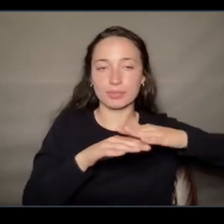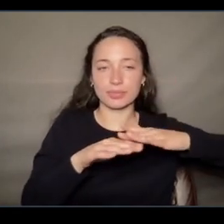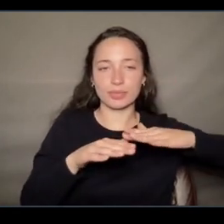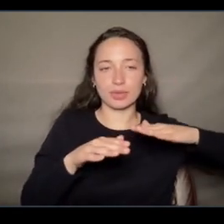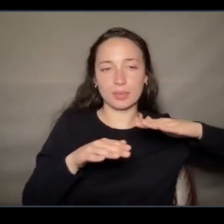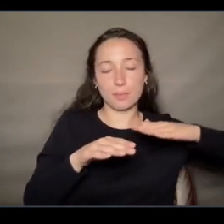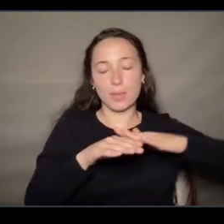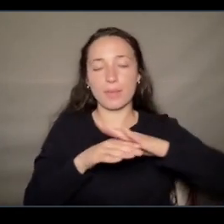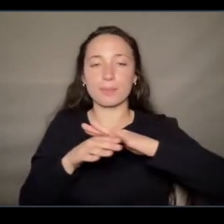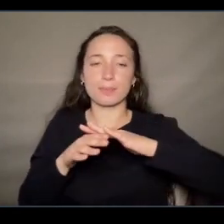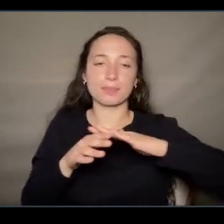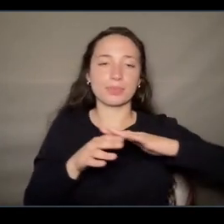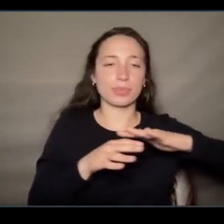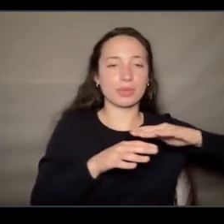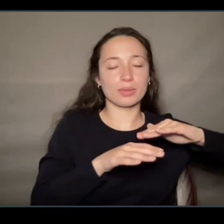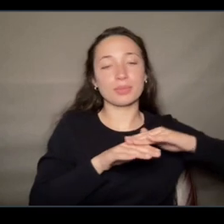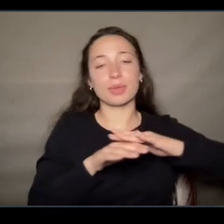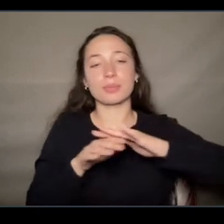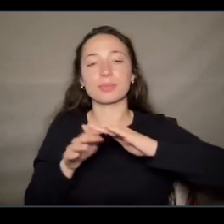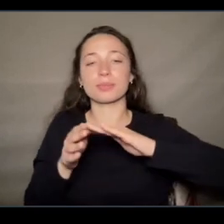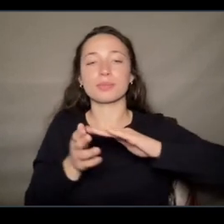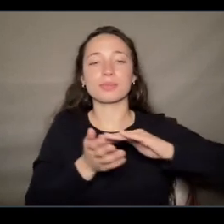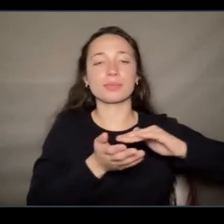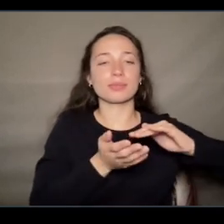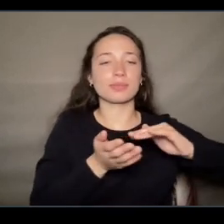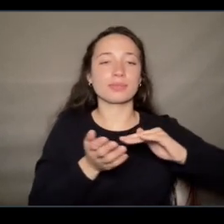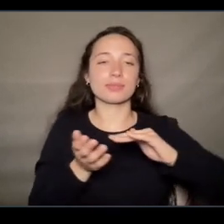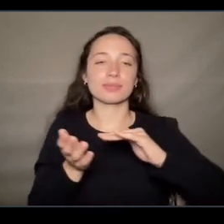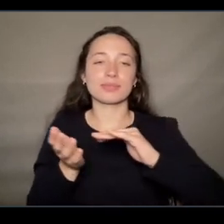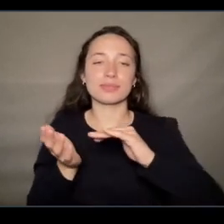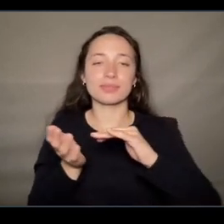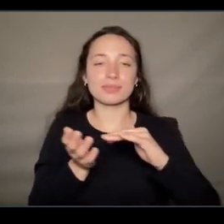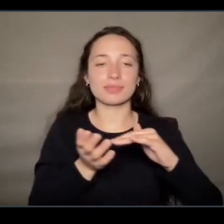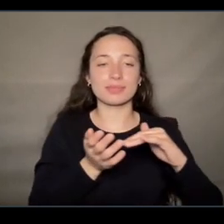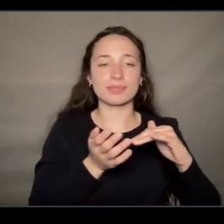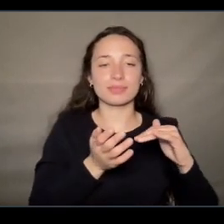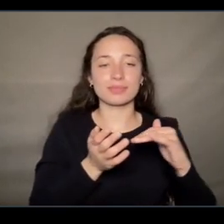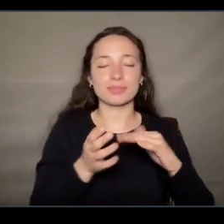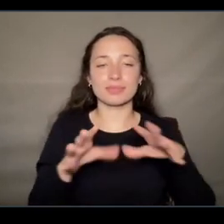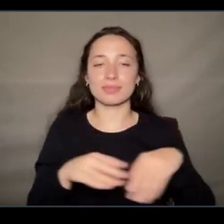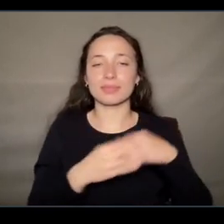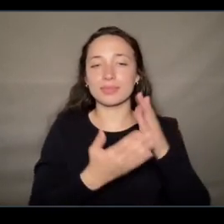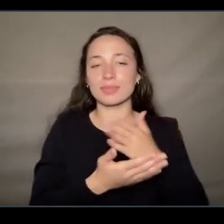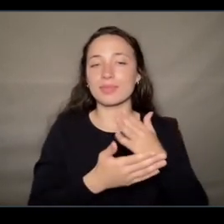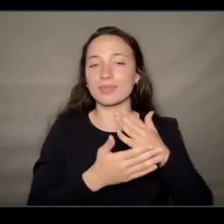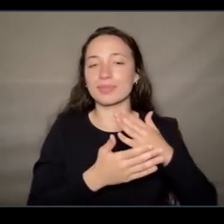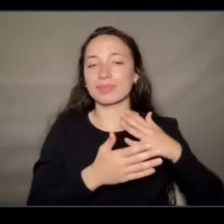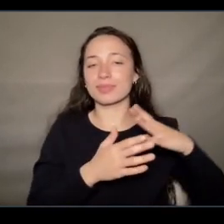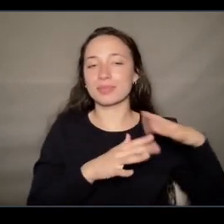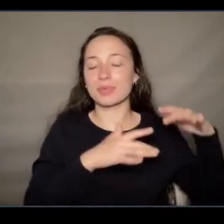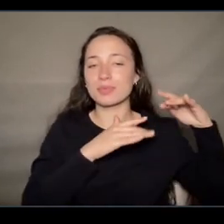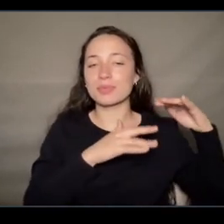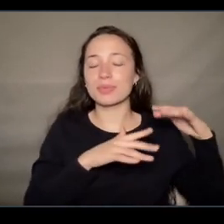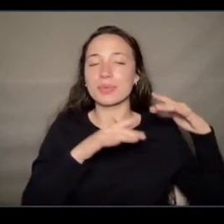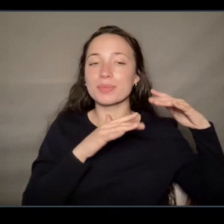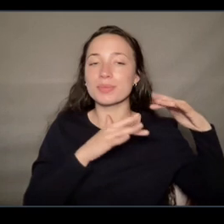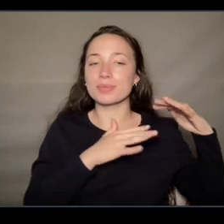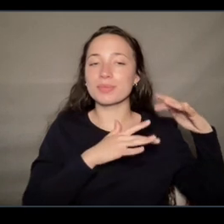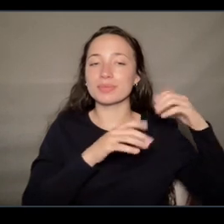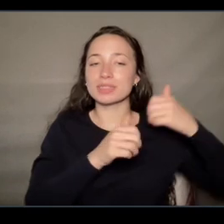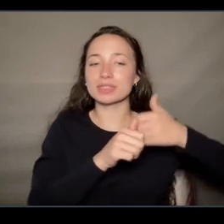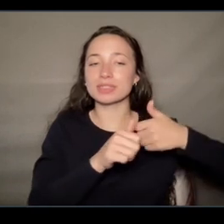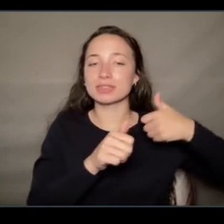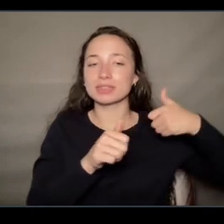lap against pilings and boat sides. Wedding party music behind us,